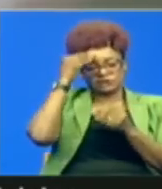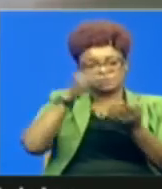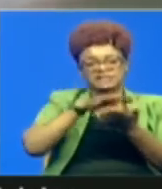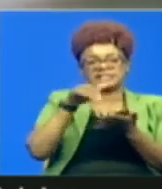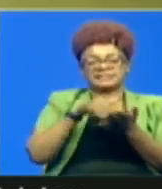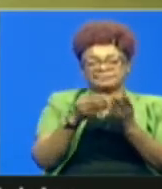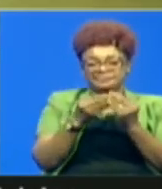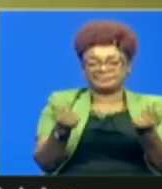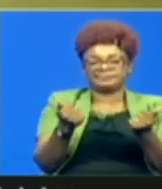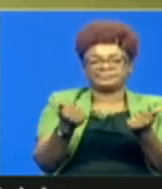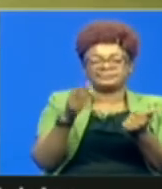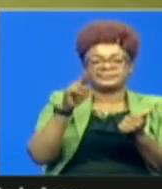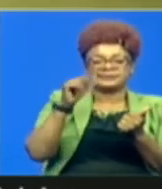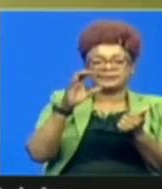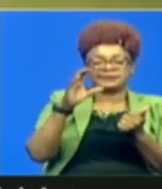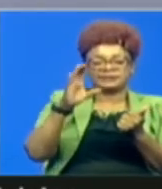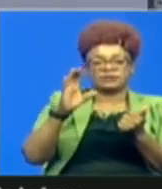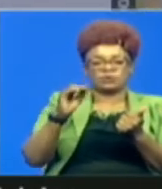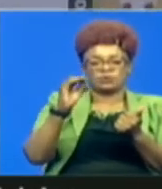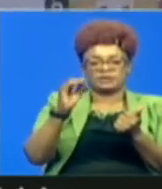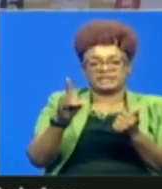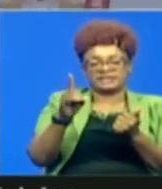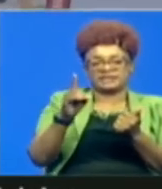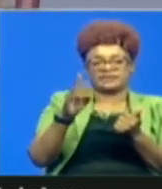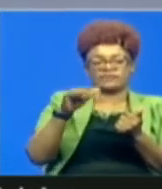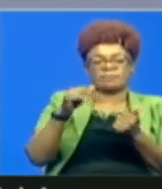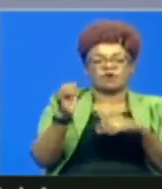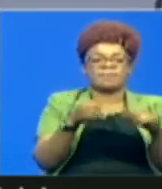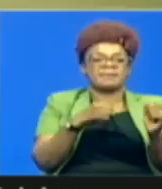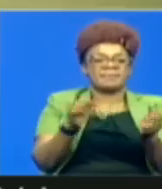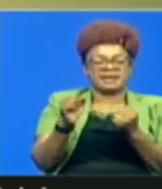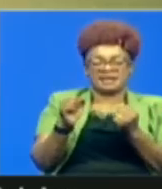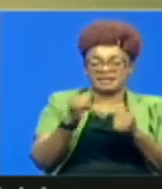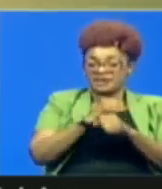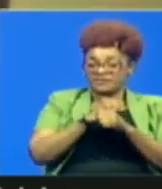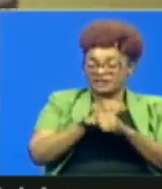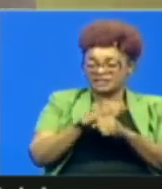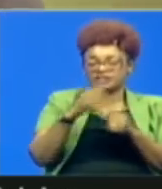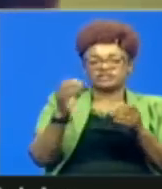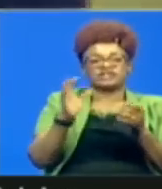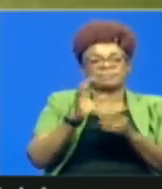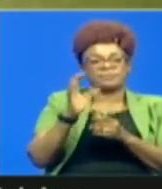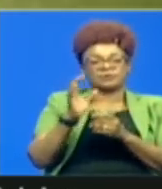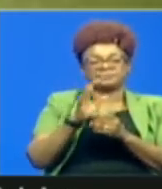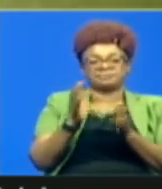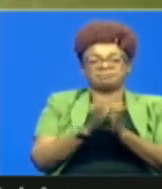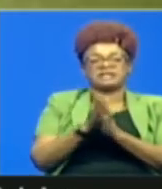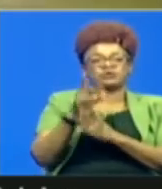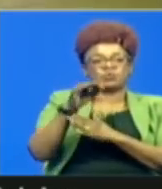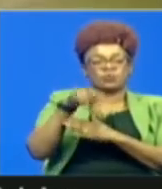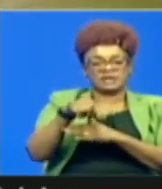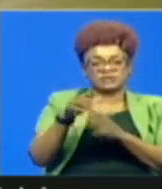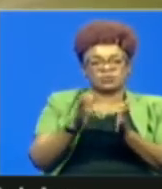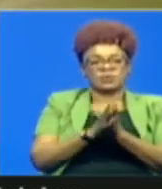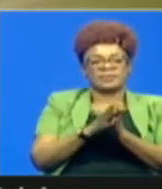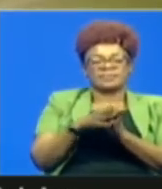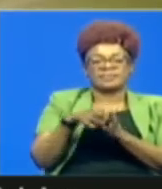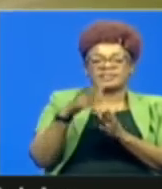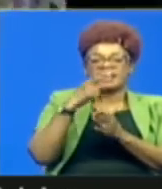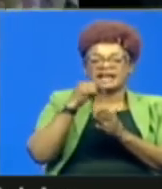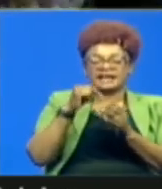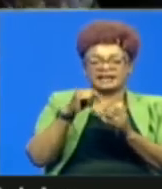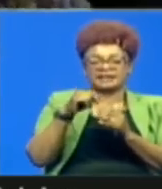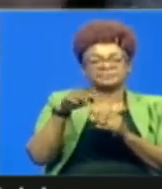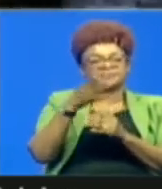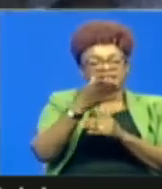on NCEOD Queens from Homa Bay. The defending champions Plateau Queens and Ombek Red Devils